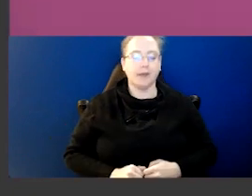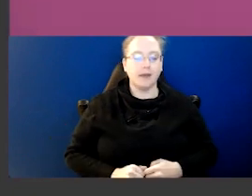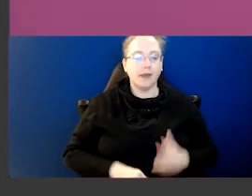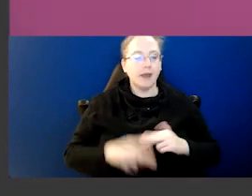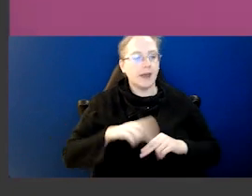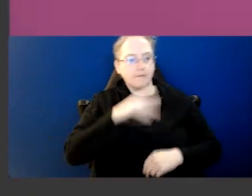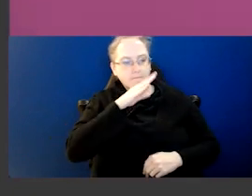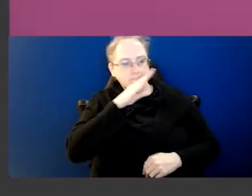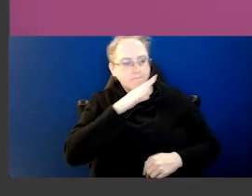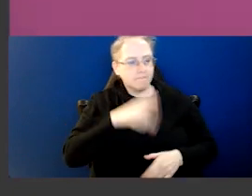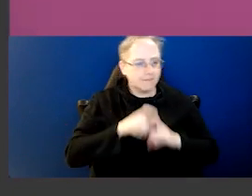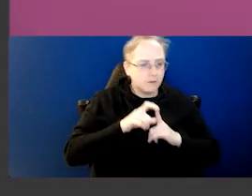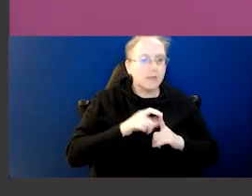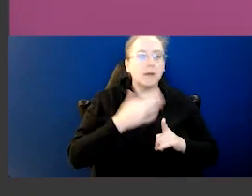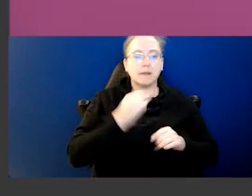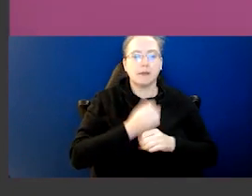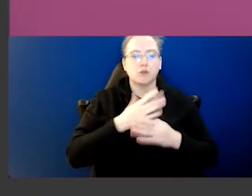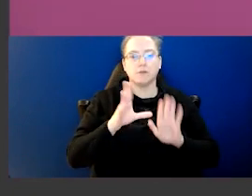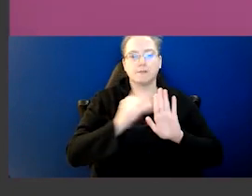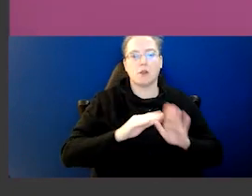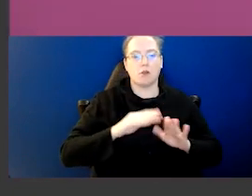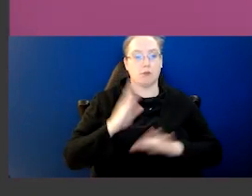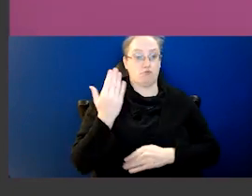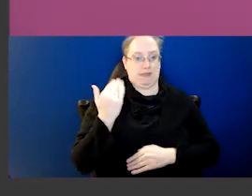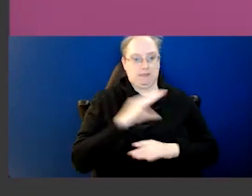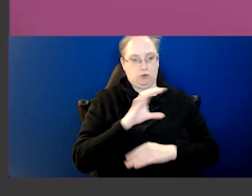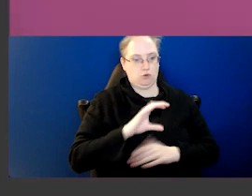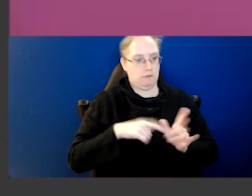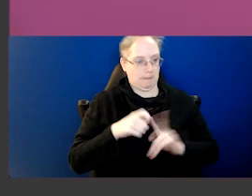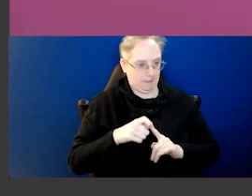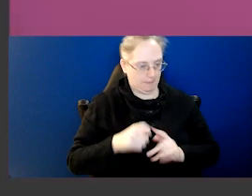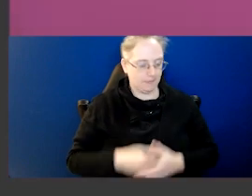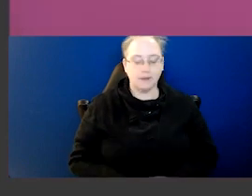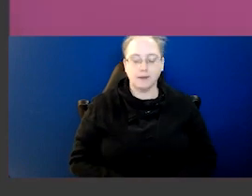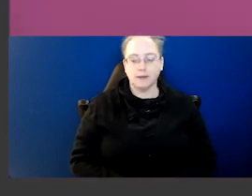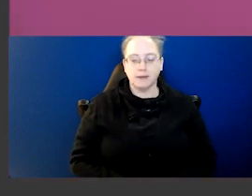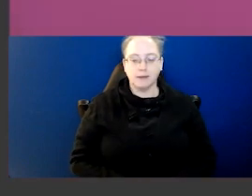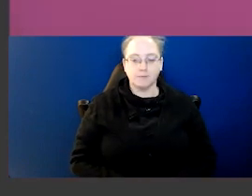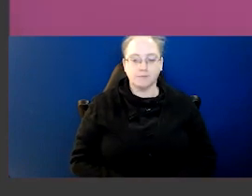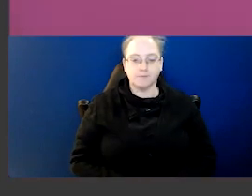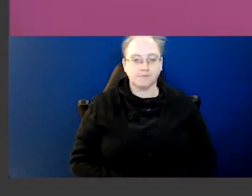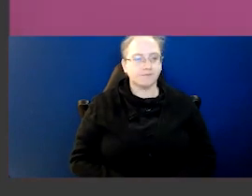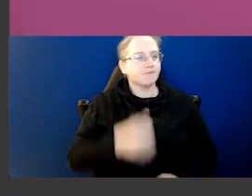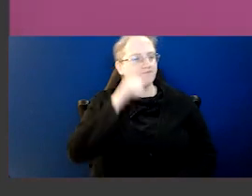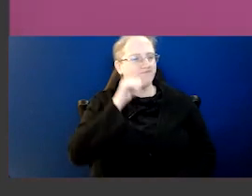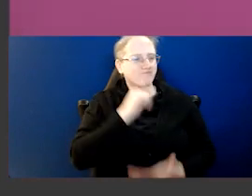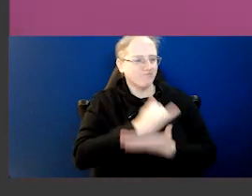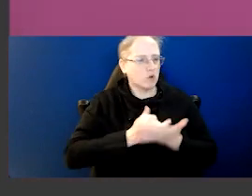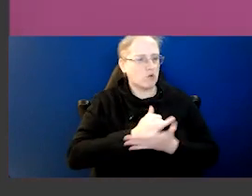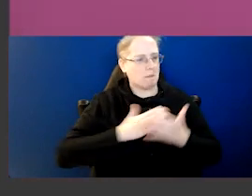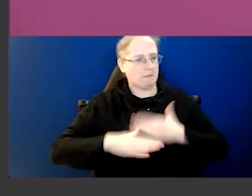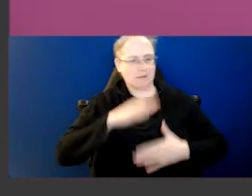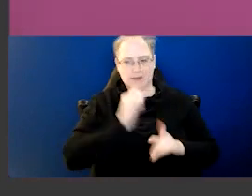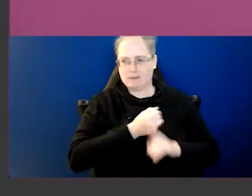that you have downloaded the latest version of Zoom. So corrupt conduct can impact on all of us.